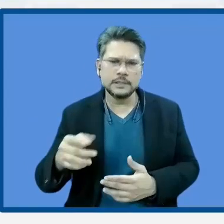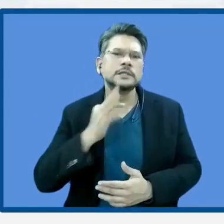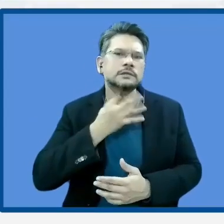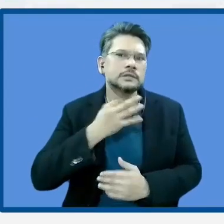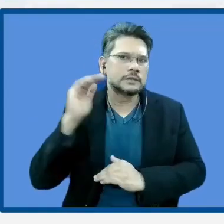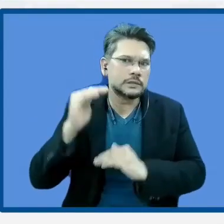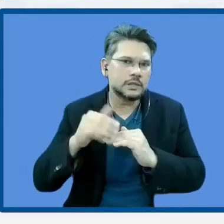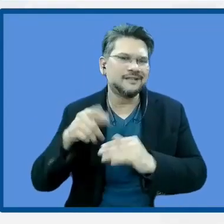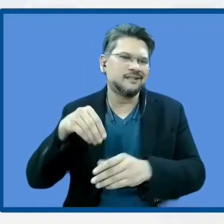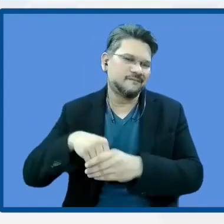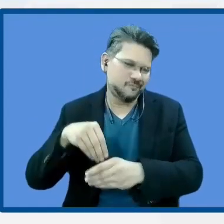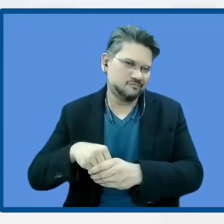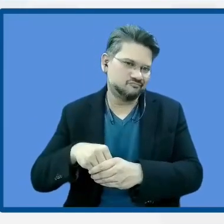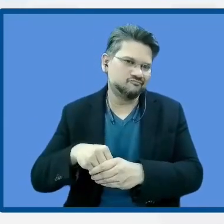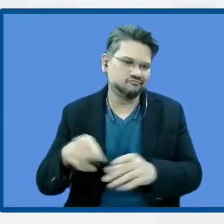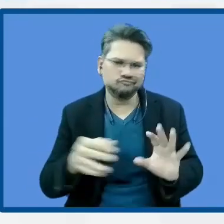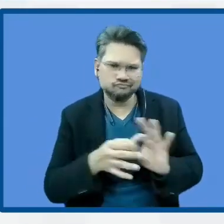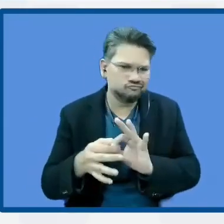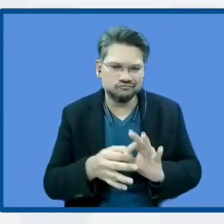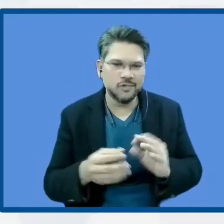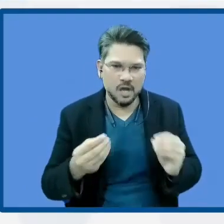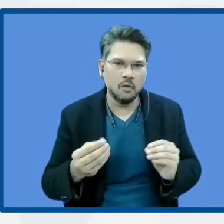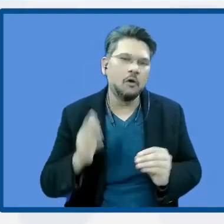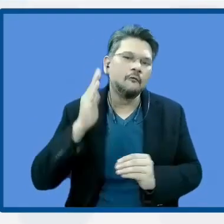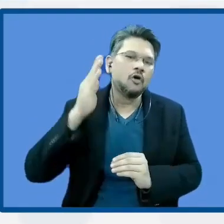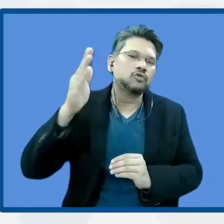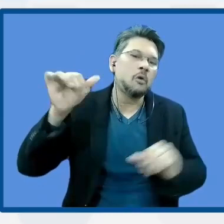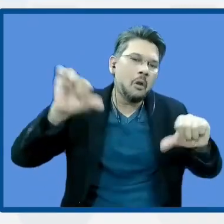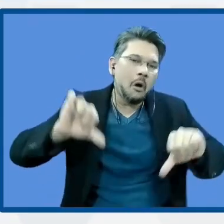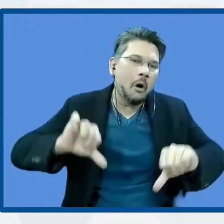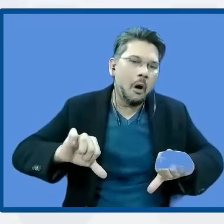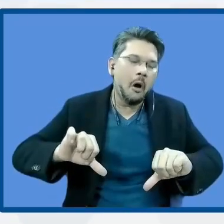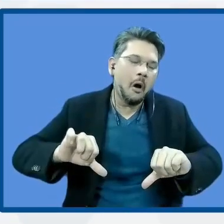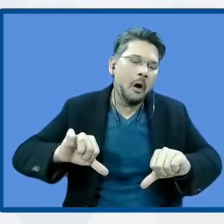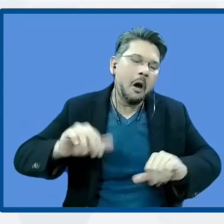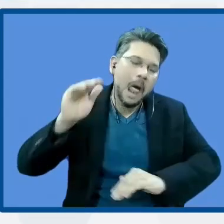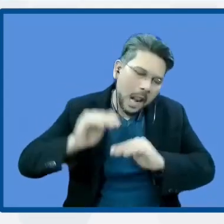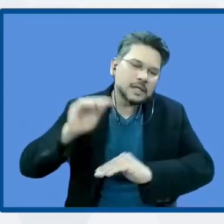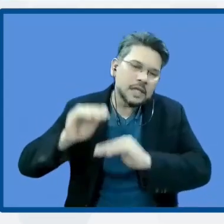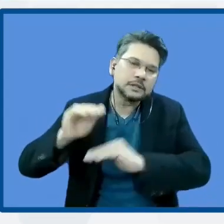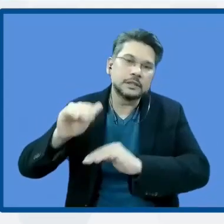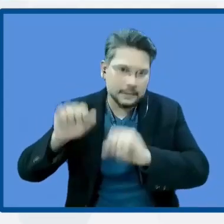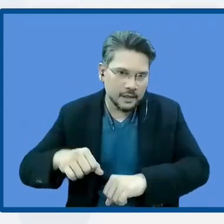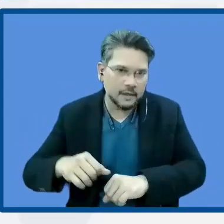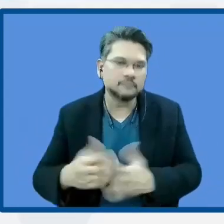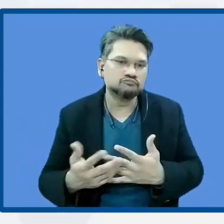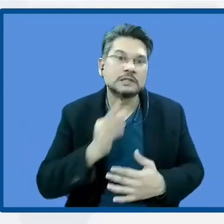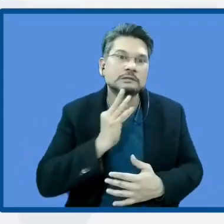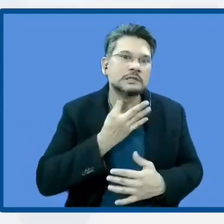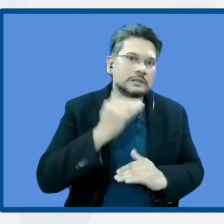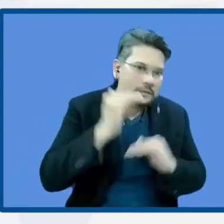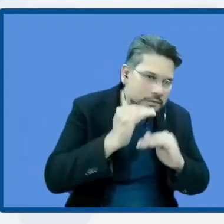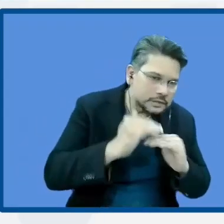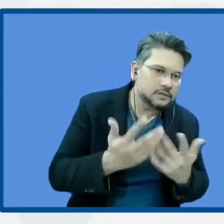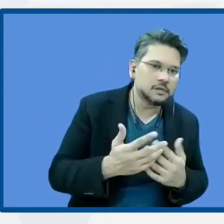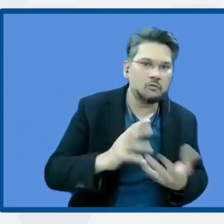the prevention of future losses. Reduction of risk, of disaster risk, is